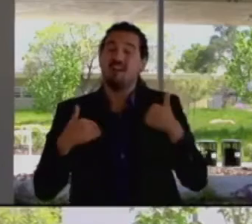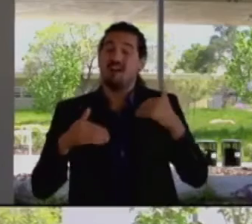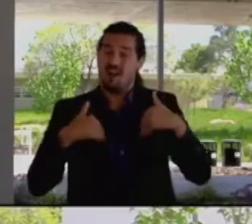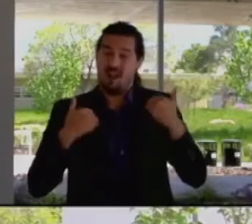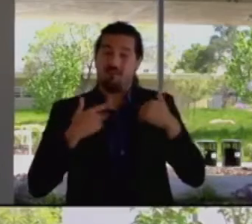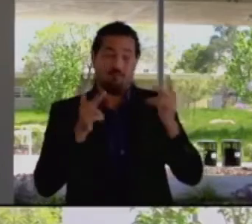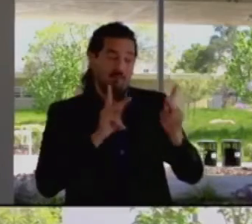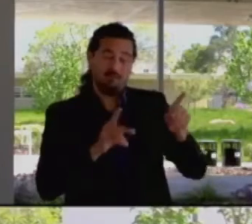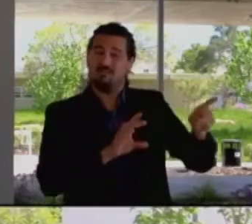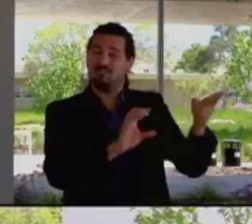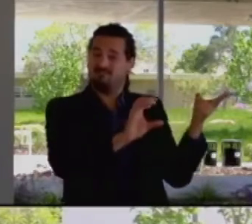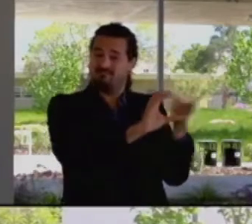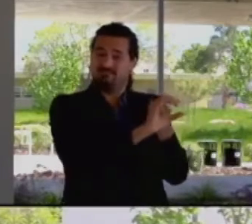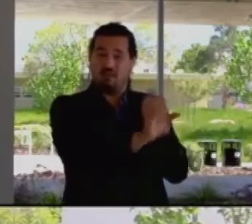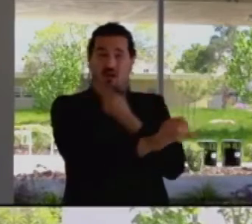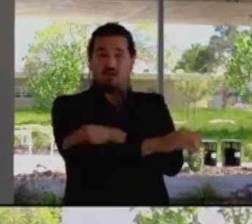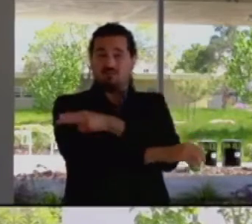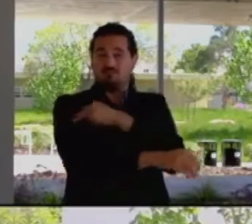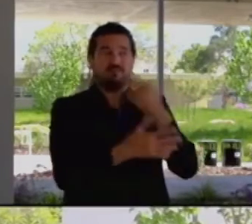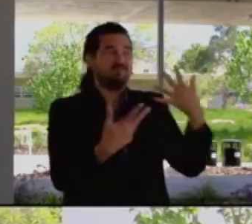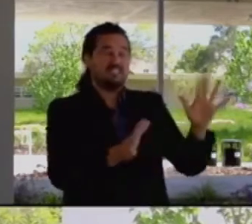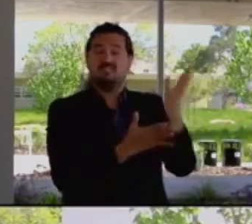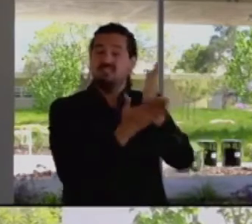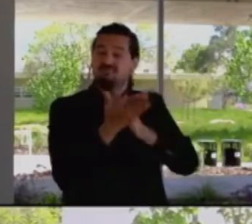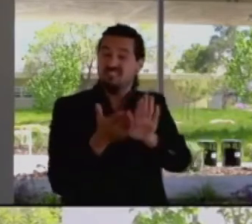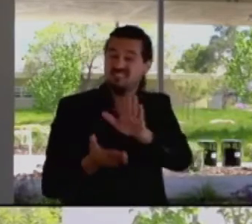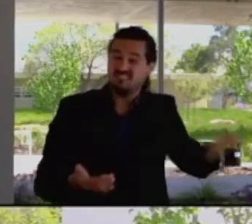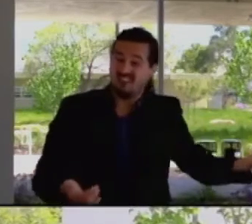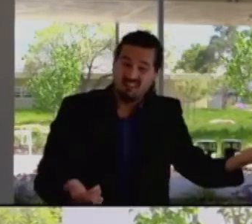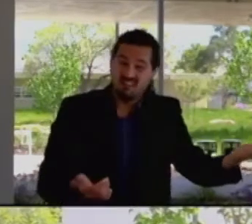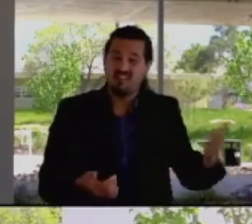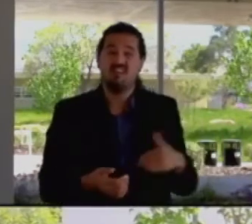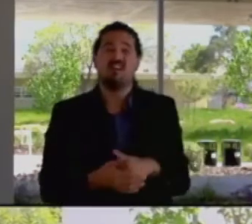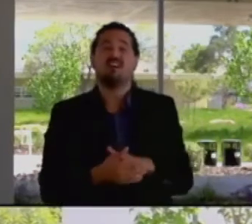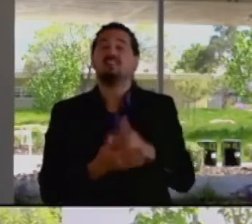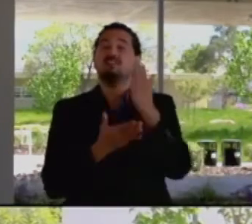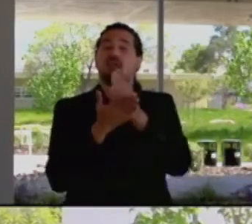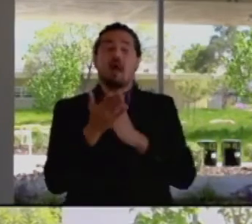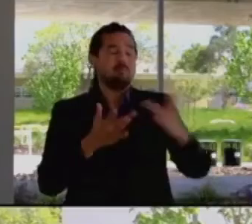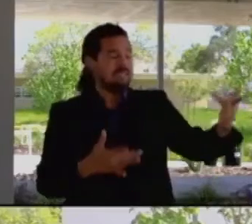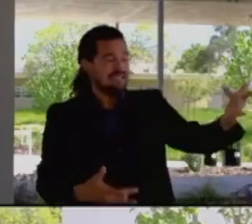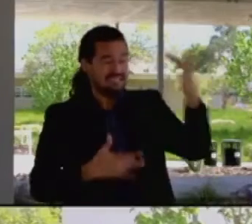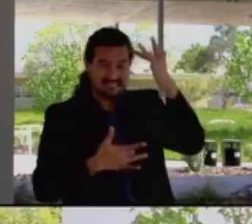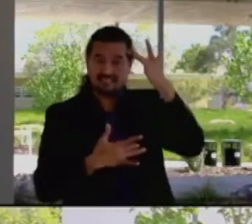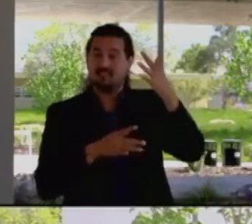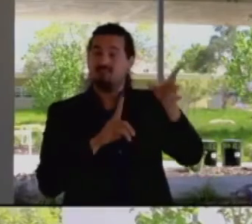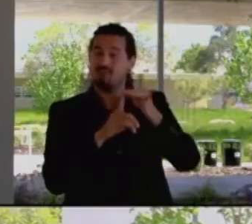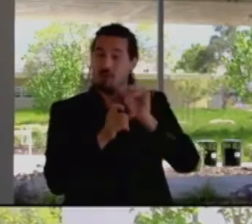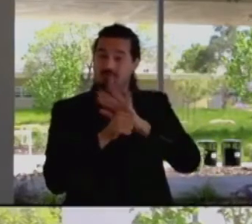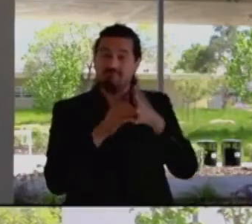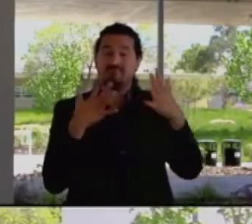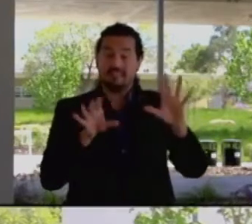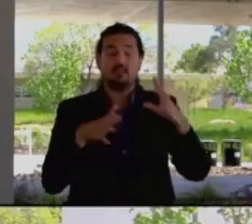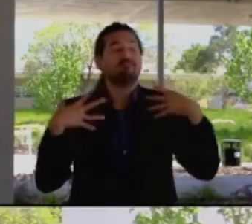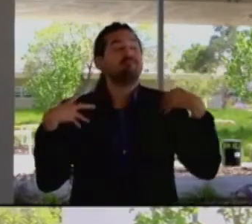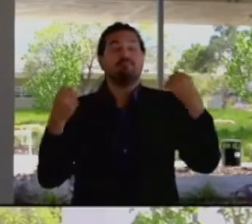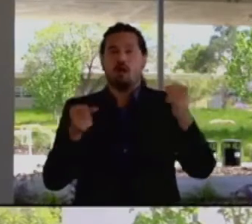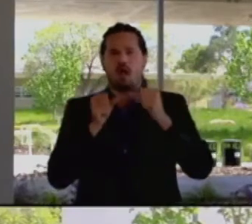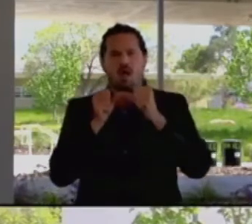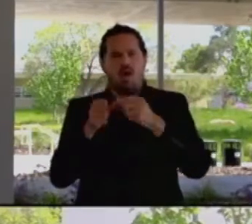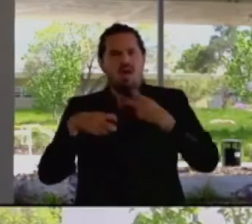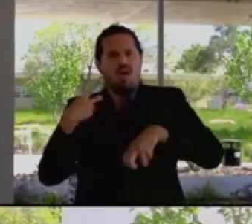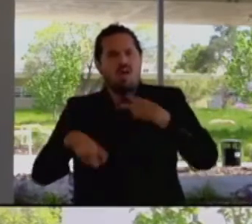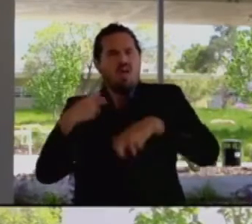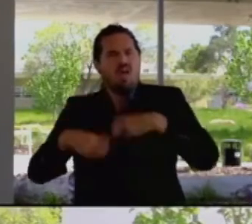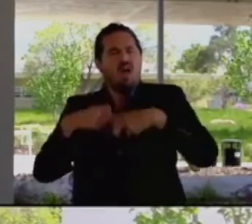and months and months. The vaccine, maybe you get a little bit of a sore arm or even maybe a little bit of a fever for a day. Is that the price